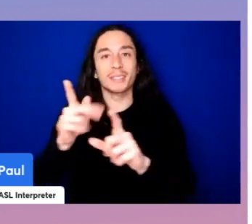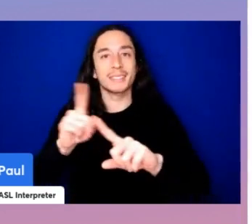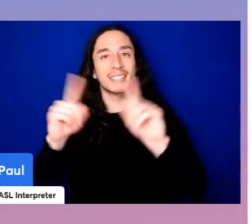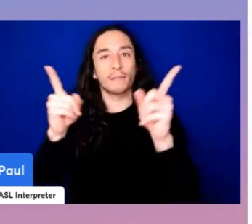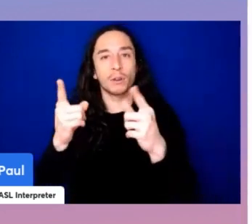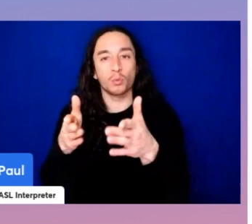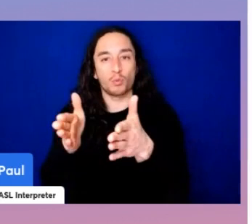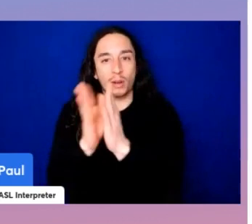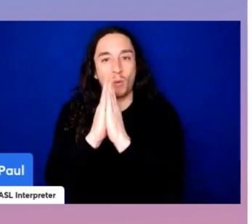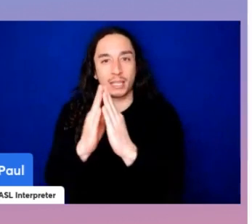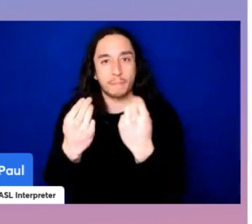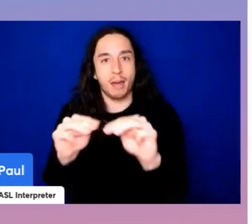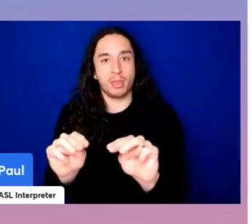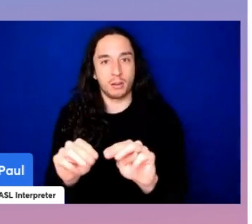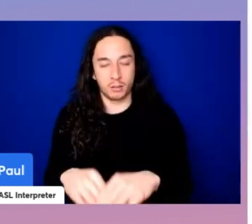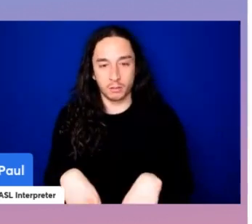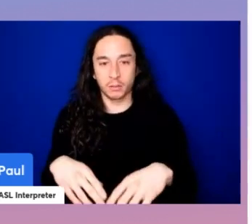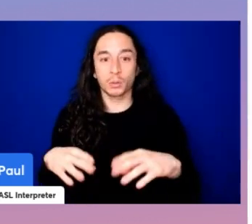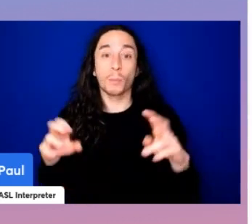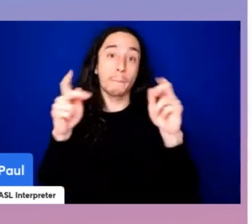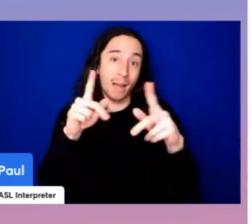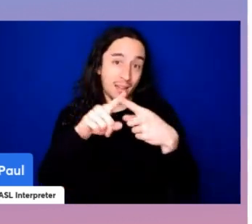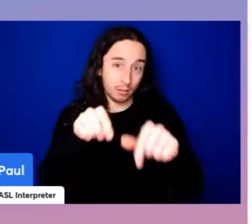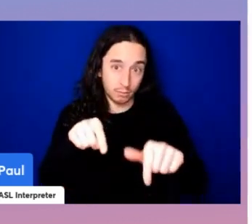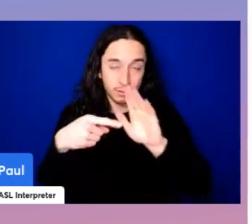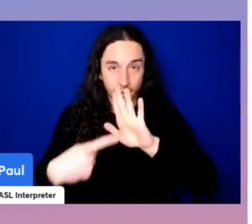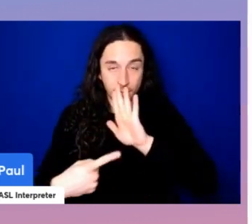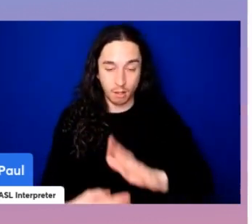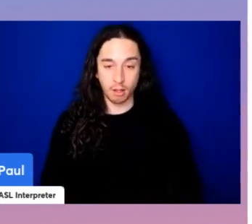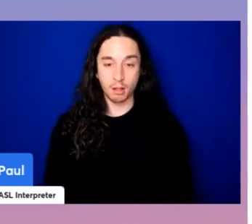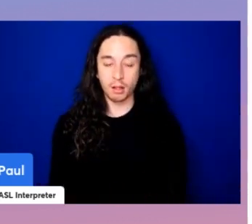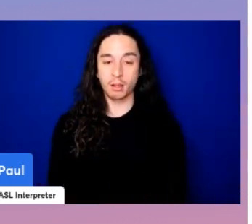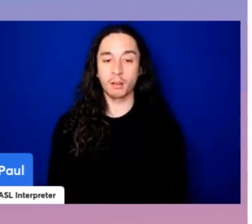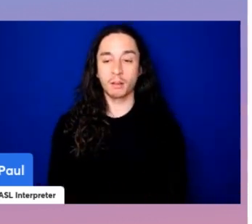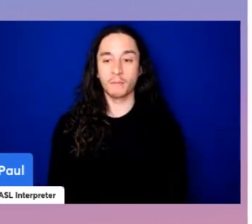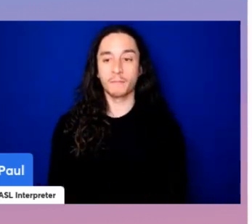method. So if we go back to our examples